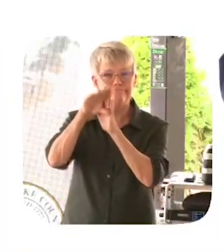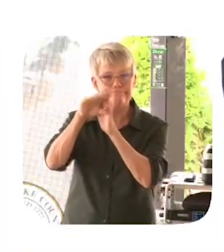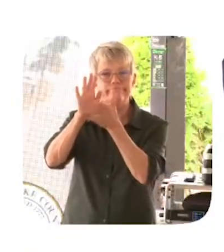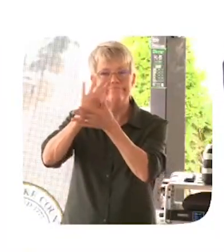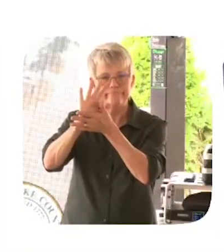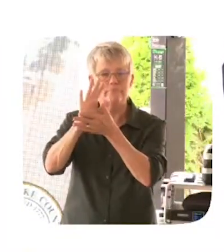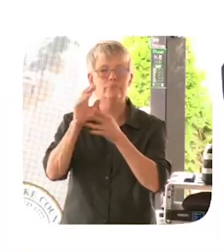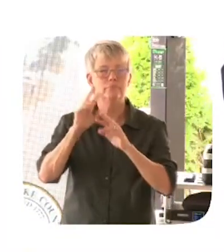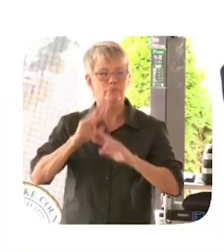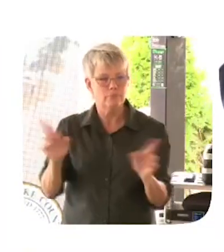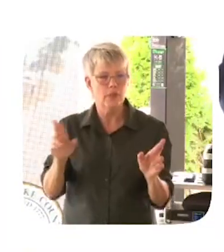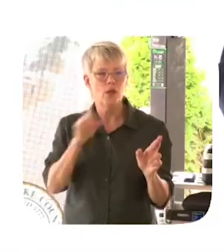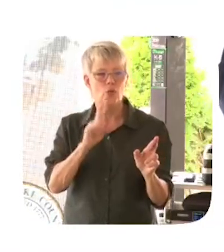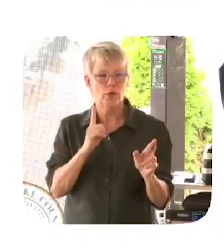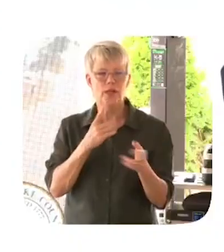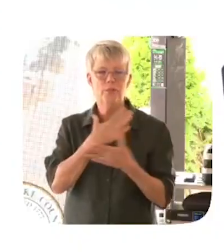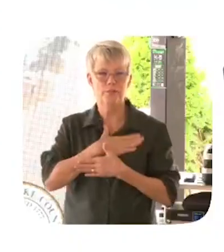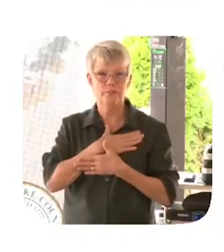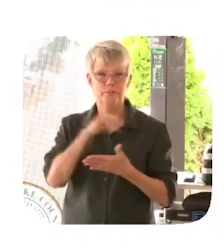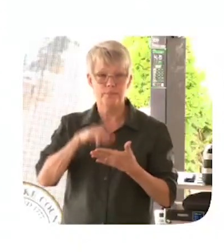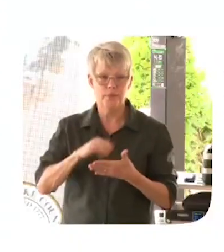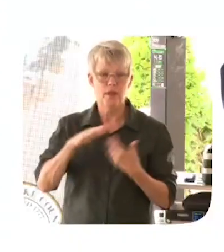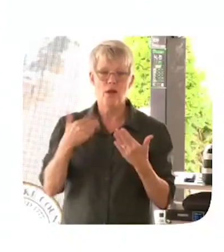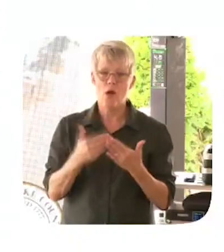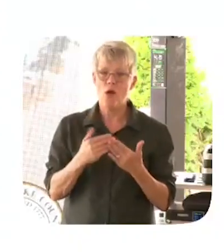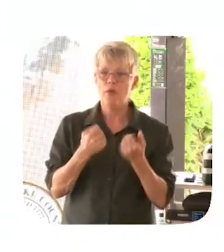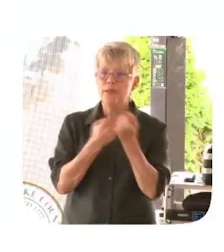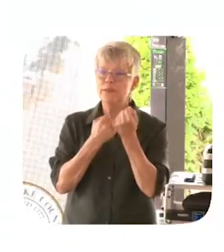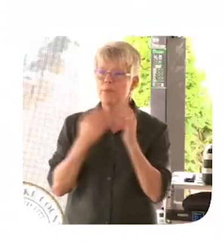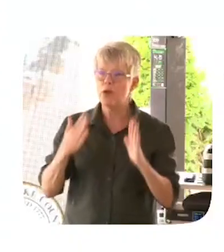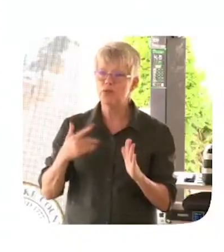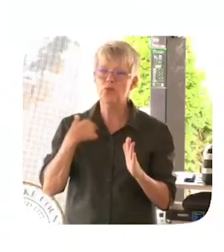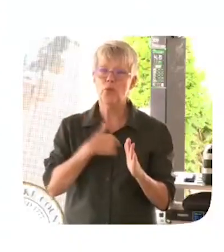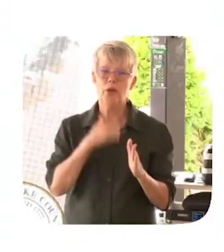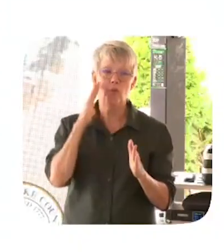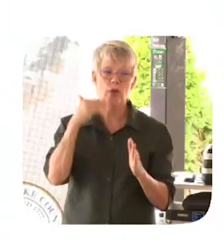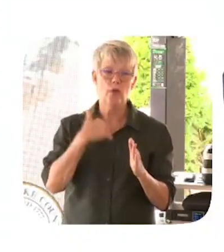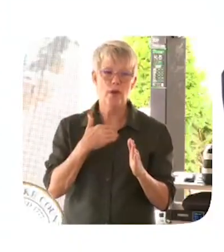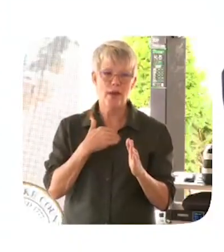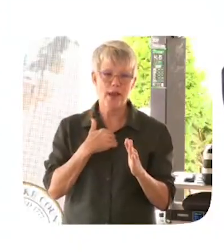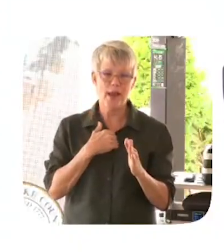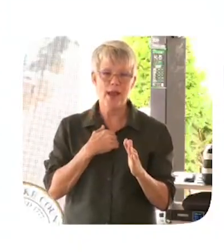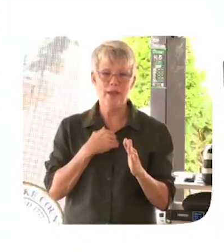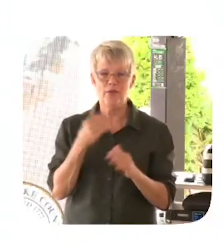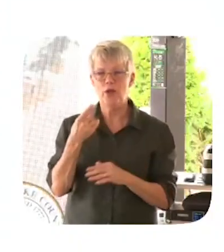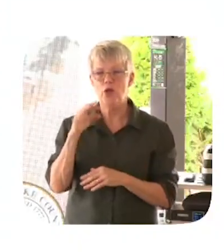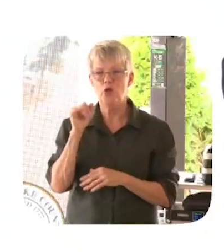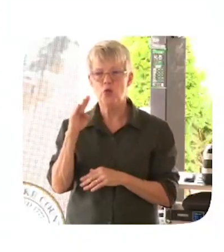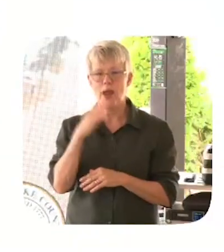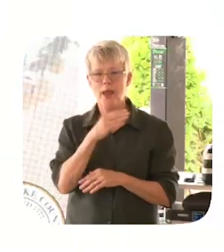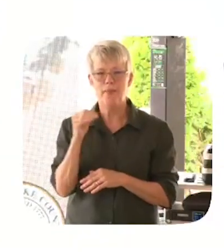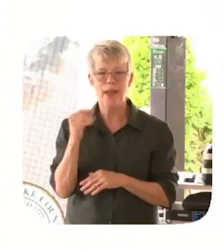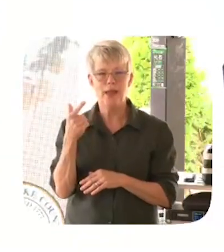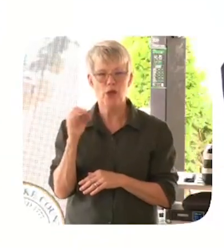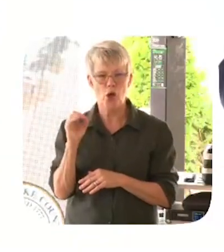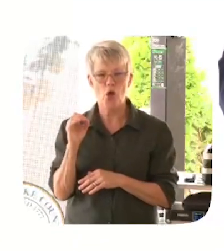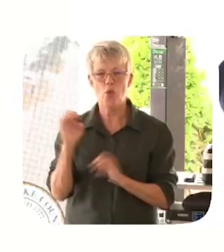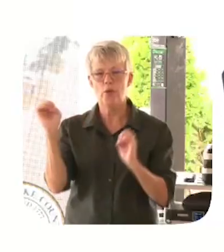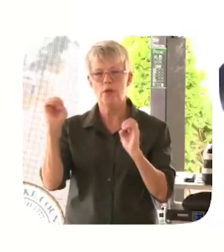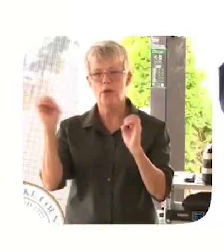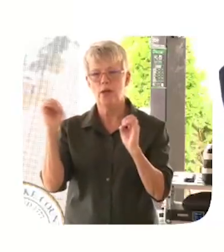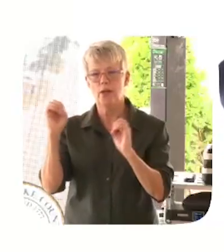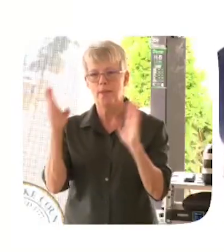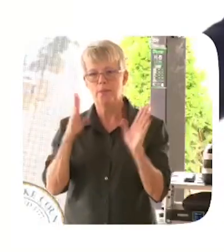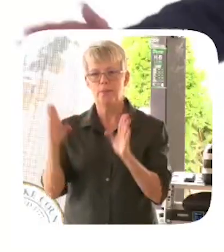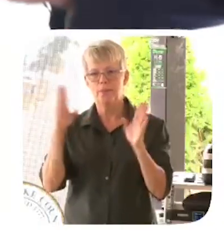but I certainly appreciate what you've done. All the generous sponsors today, we're going to have a grab-and-go emergency preparedness bag at the end